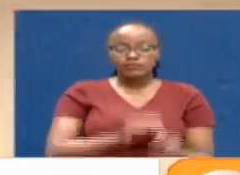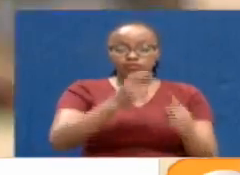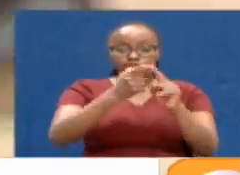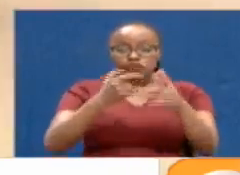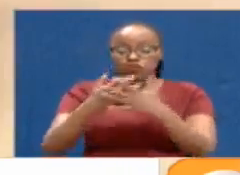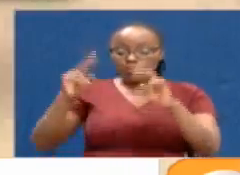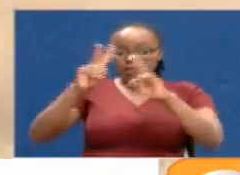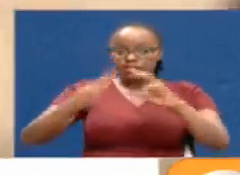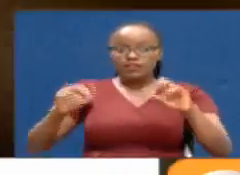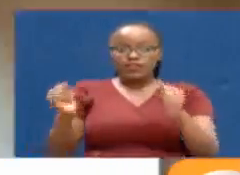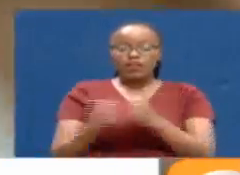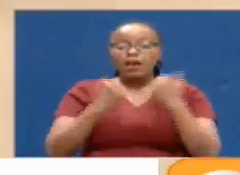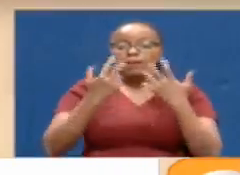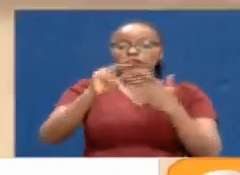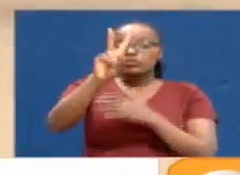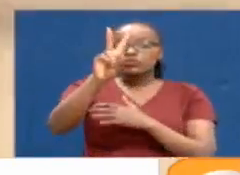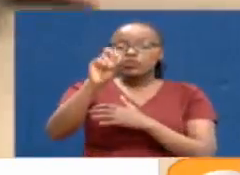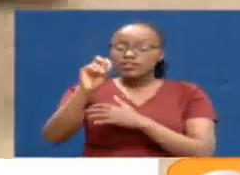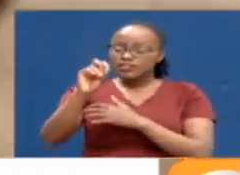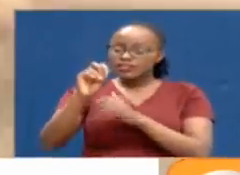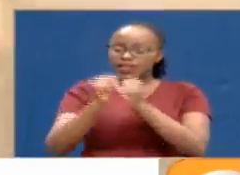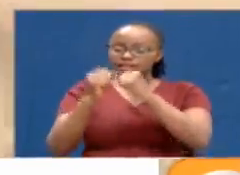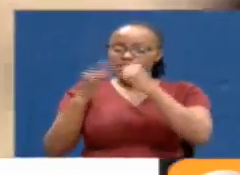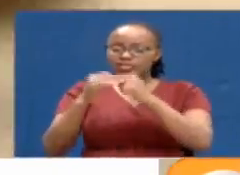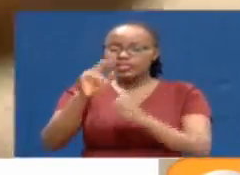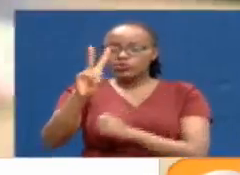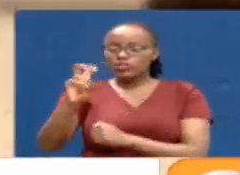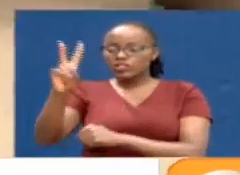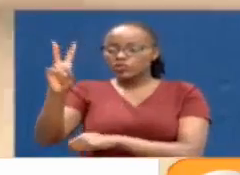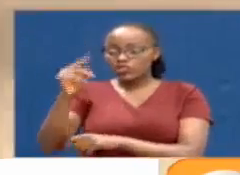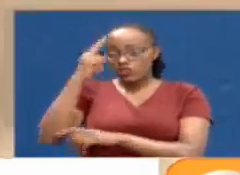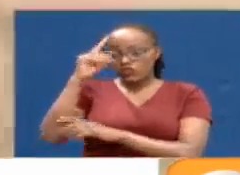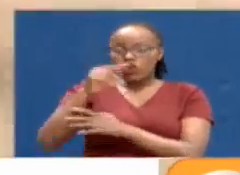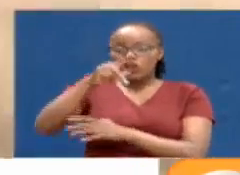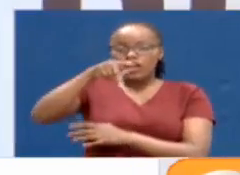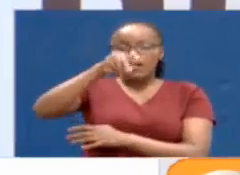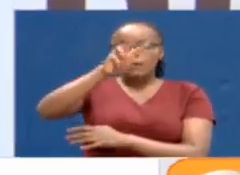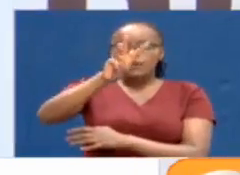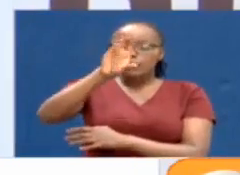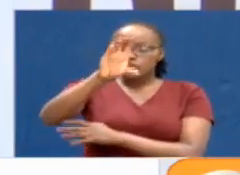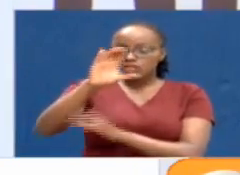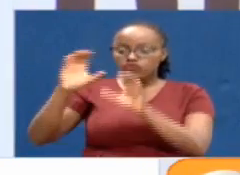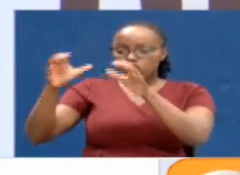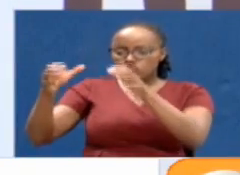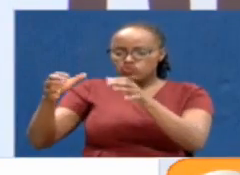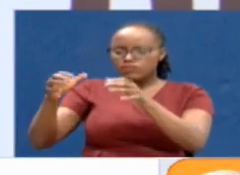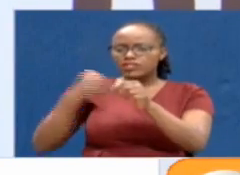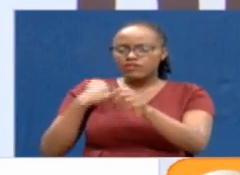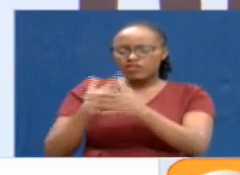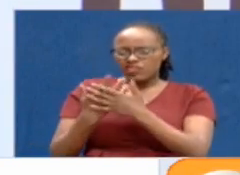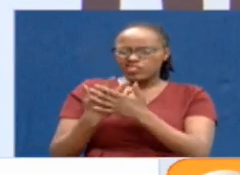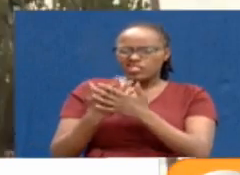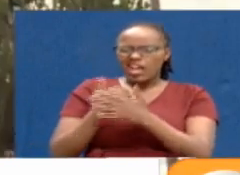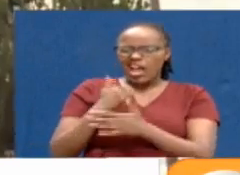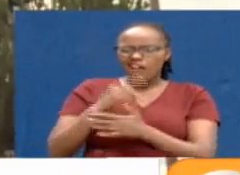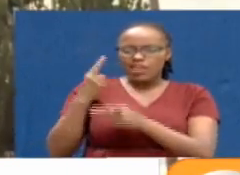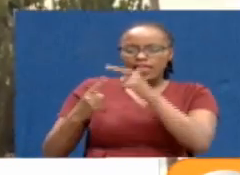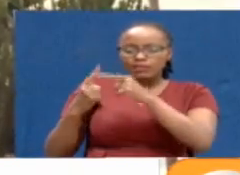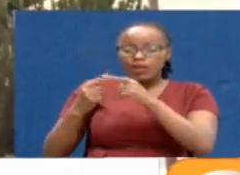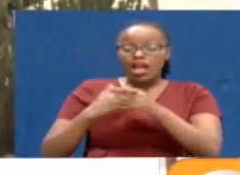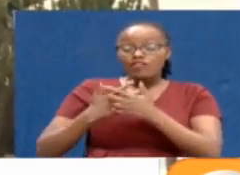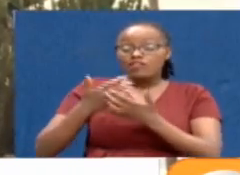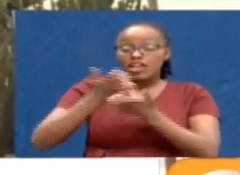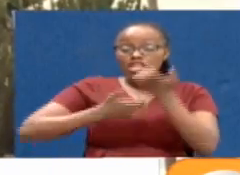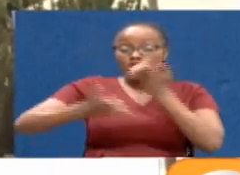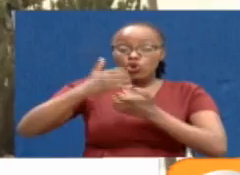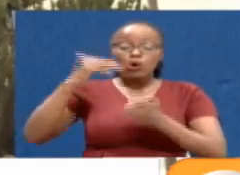According to a survey carried out between 2018 and 2020 by audit firm PWC, 36% of Kenyan firms that experienced